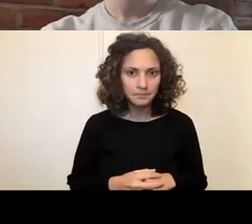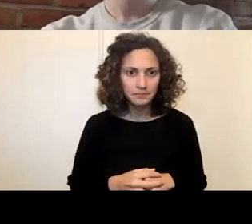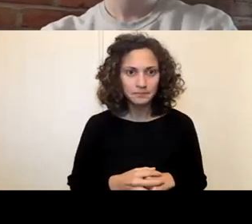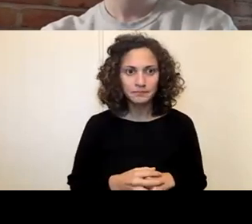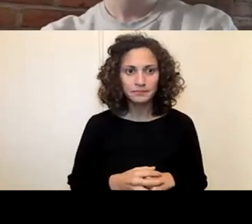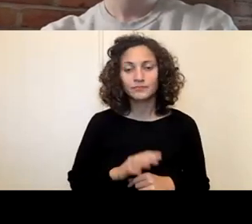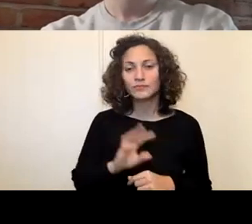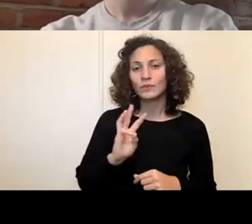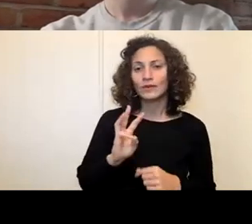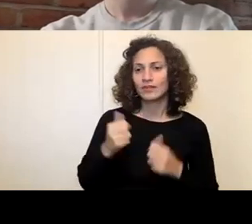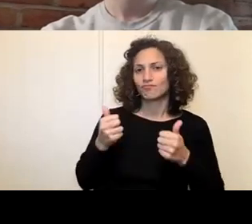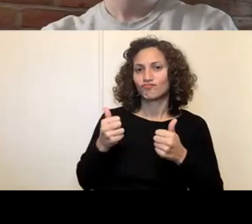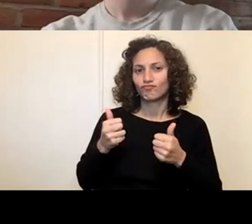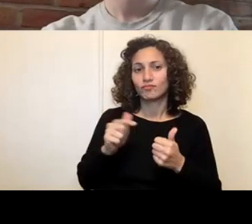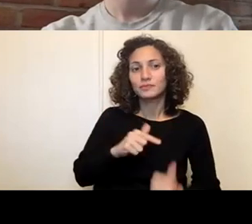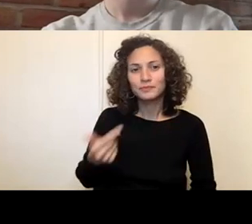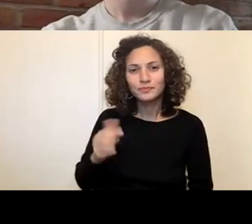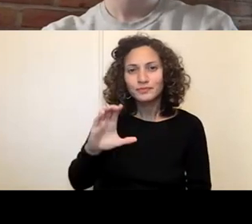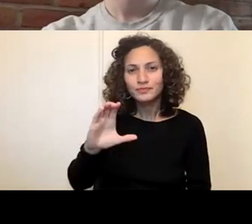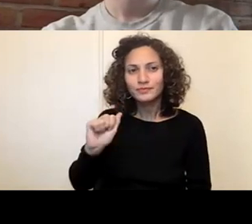Awesome. Caz, do you want to go?